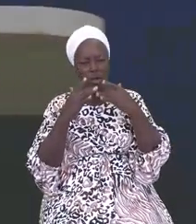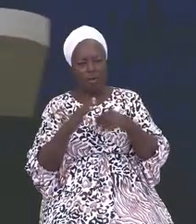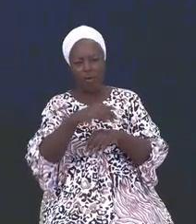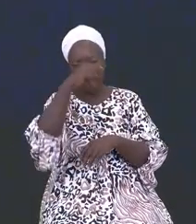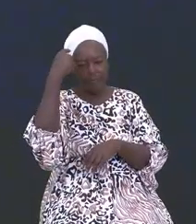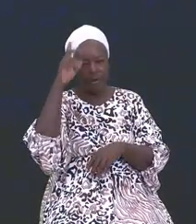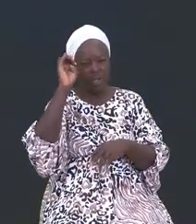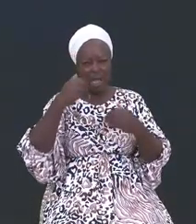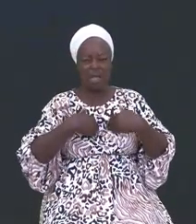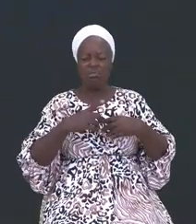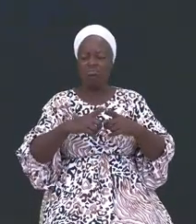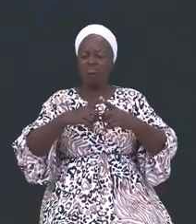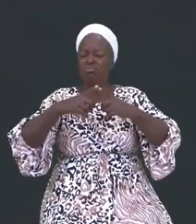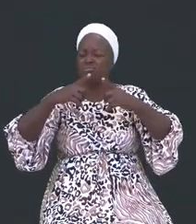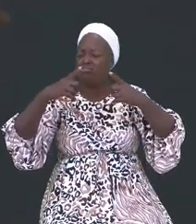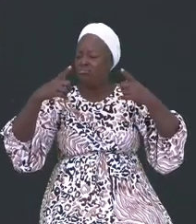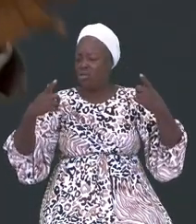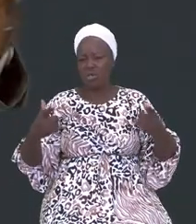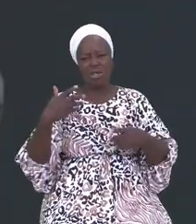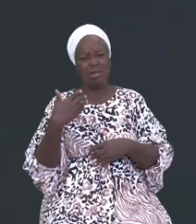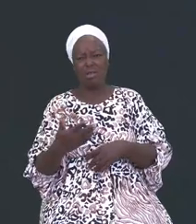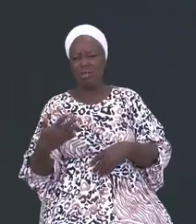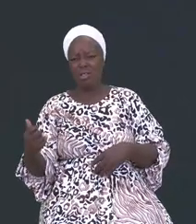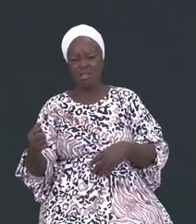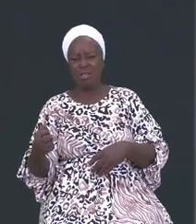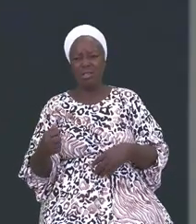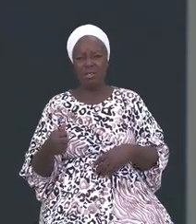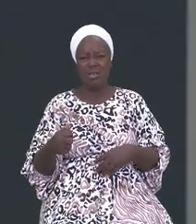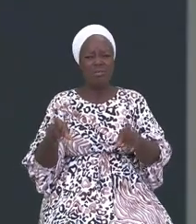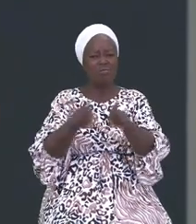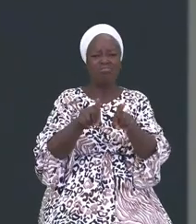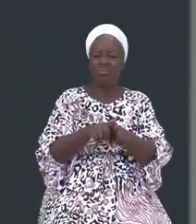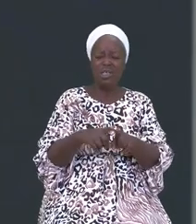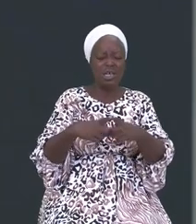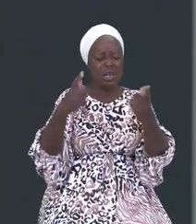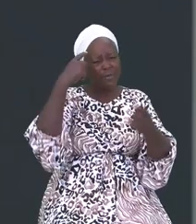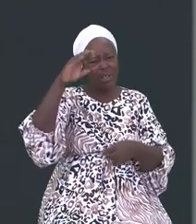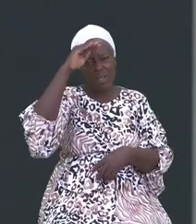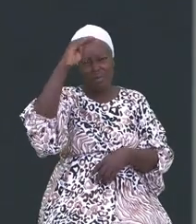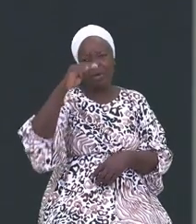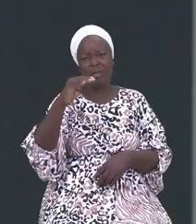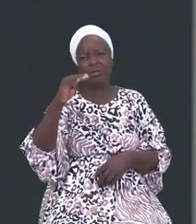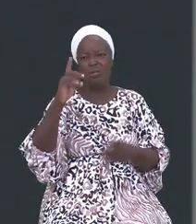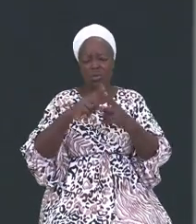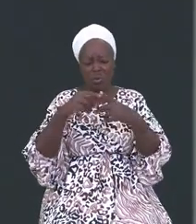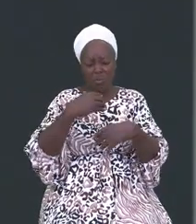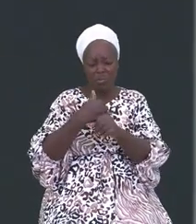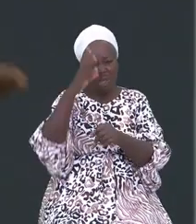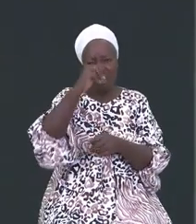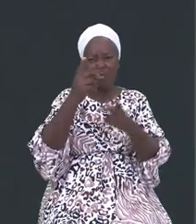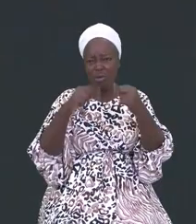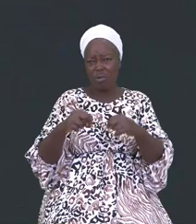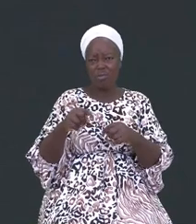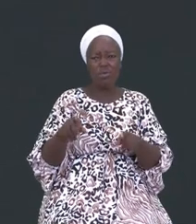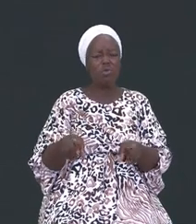great possessions, too great for a man to make use of, too much for